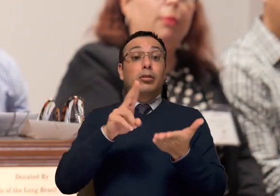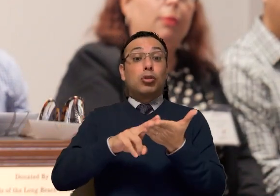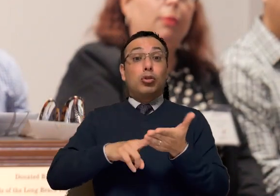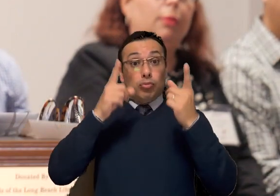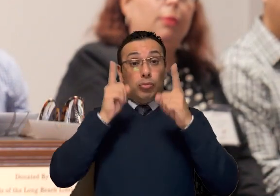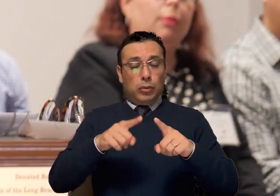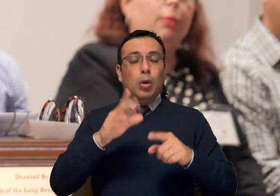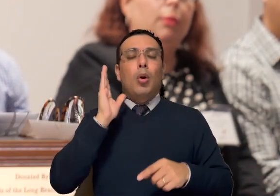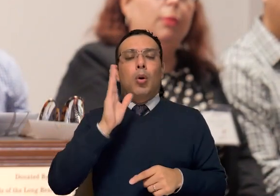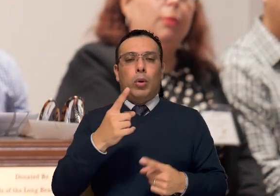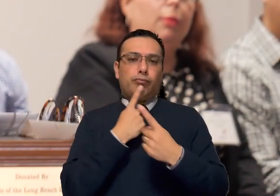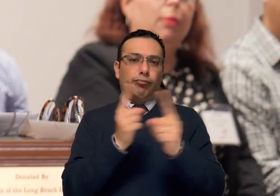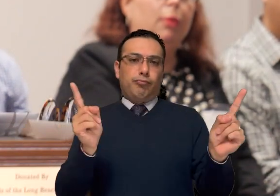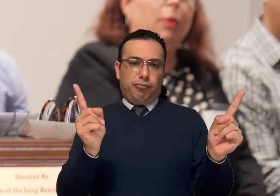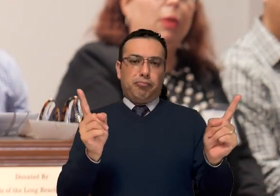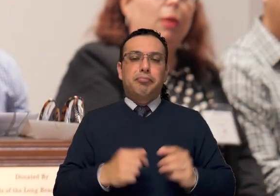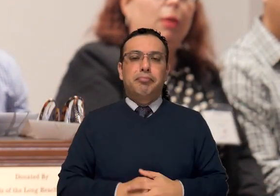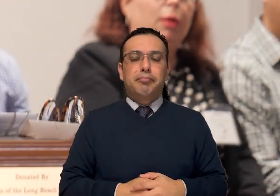the shore?